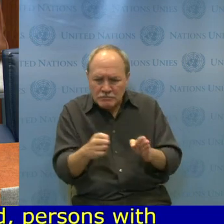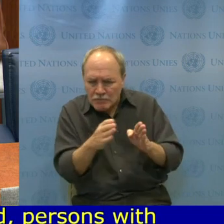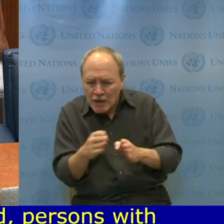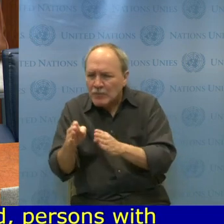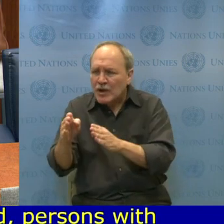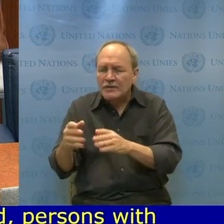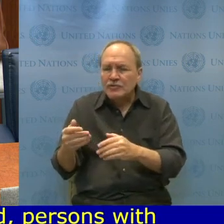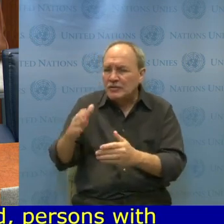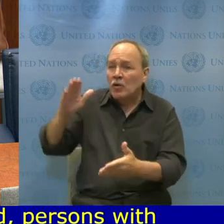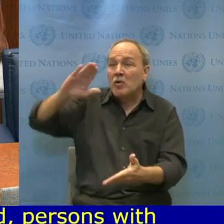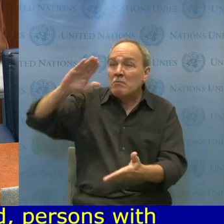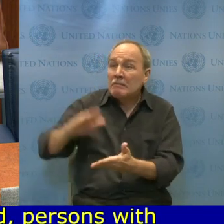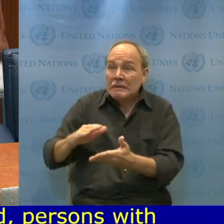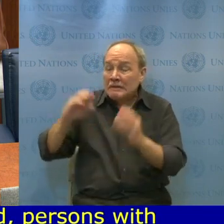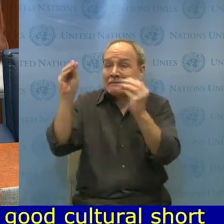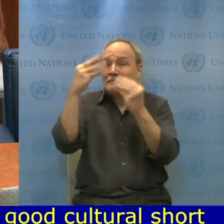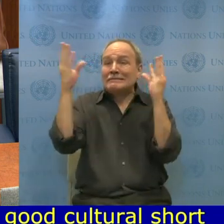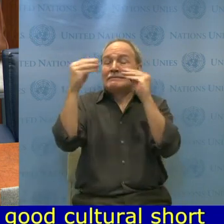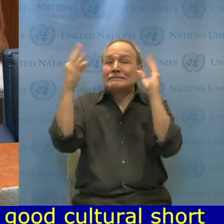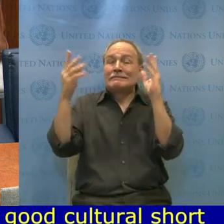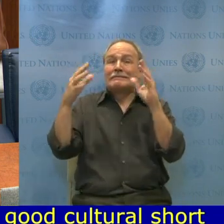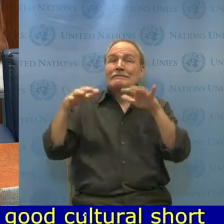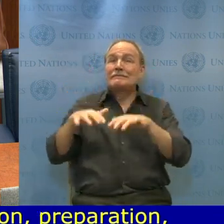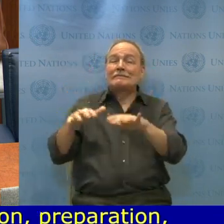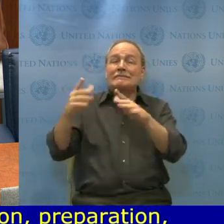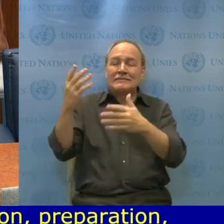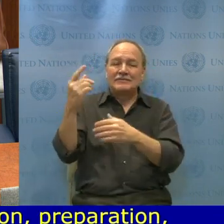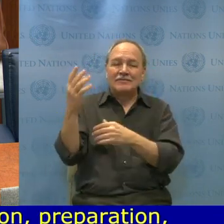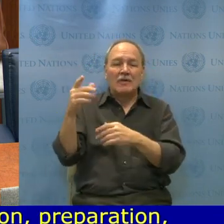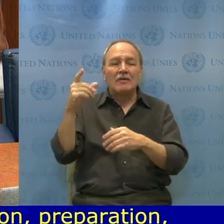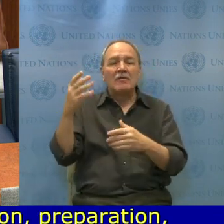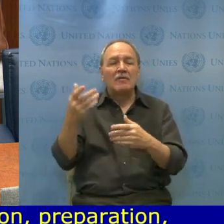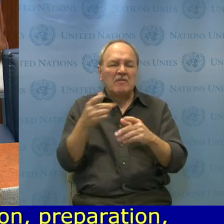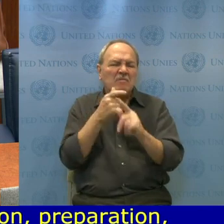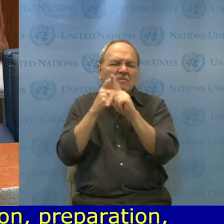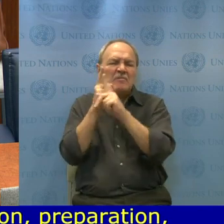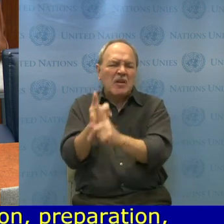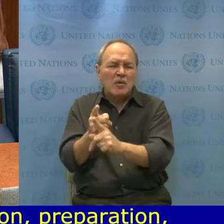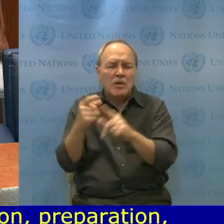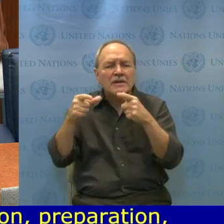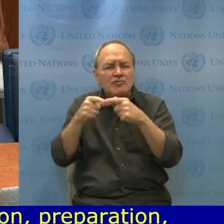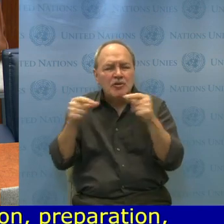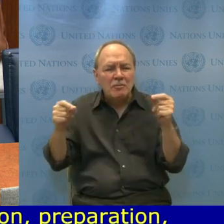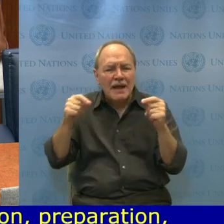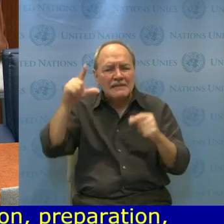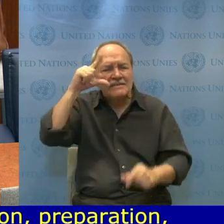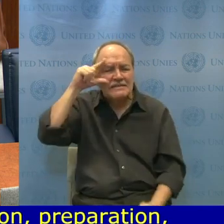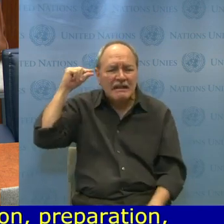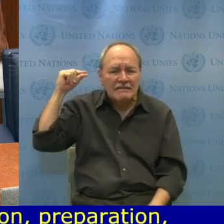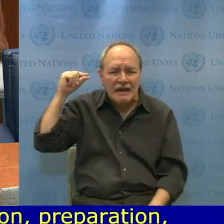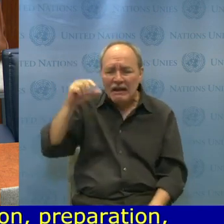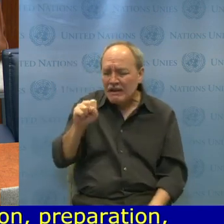to disasters, as indicated by the Sendai framework. We have